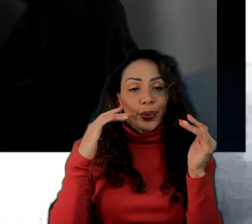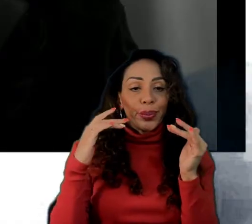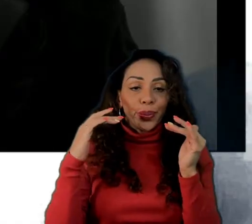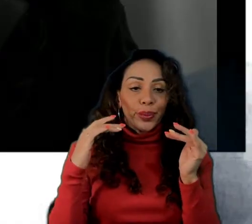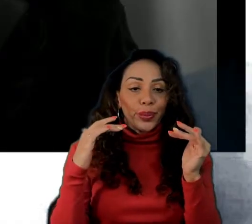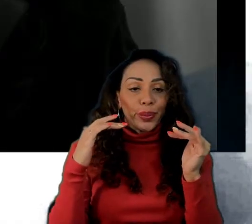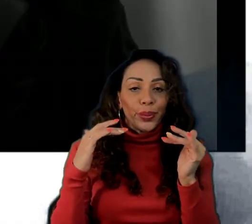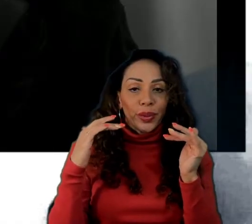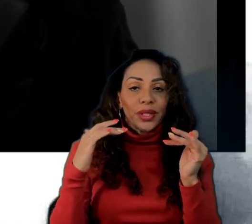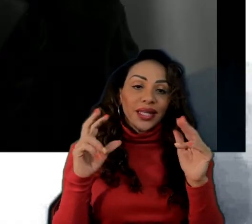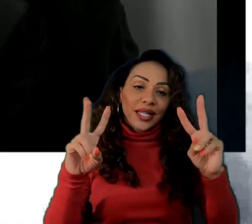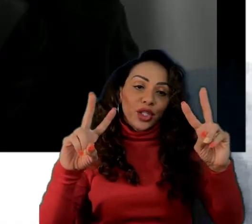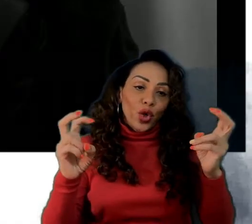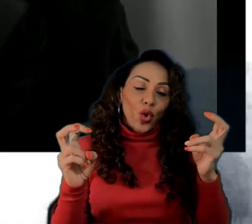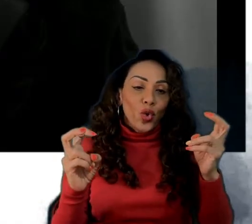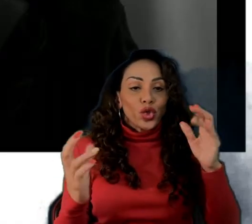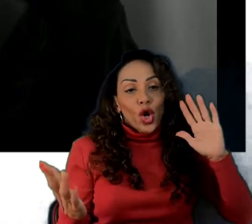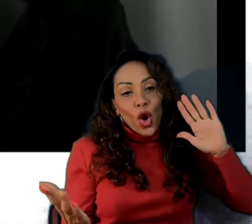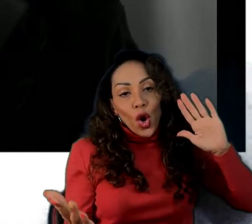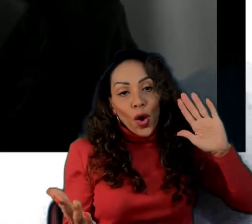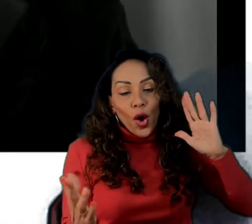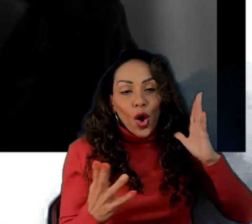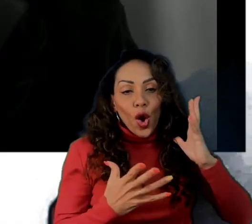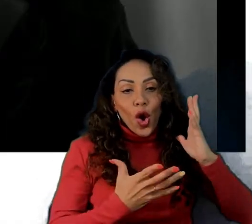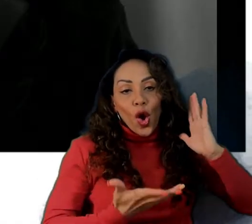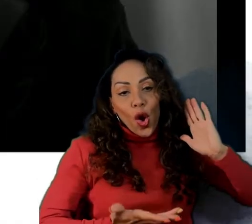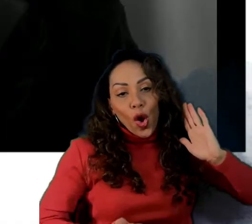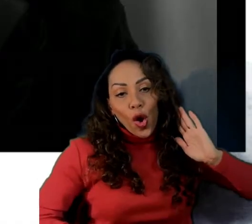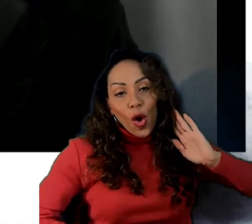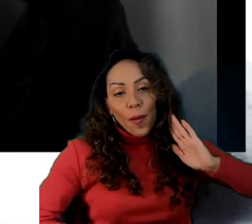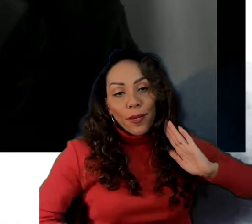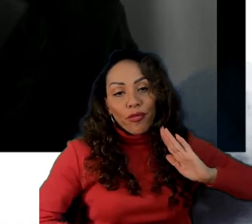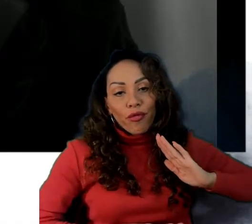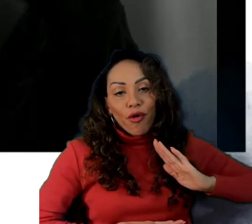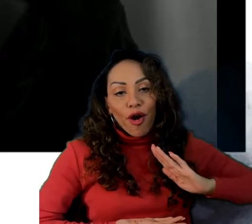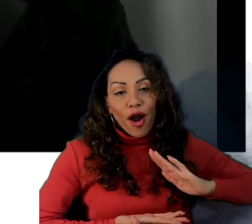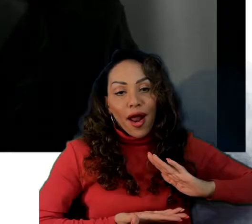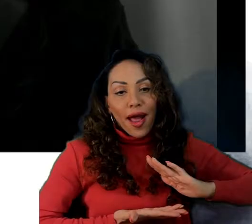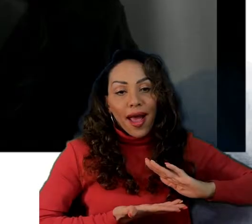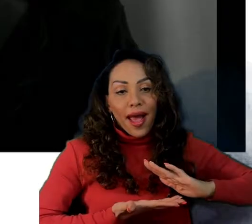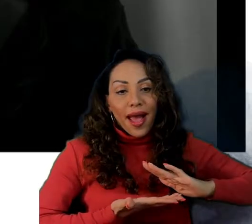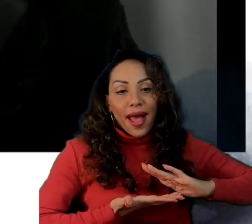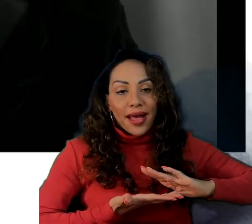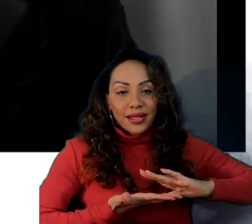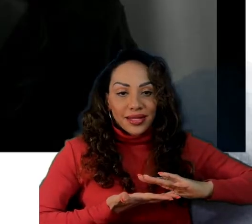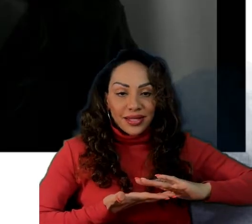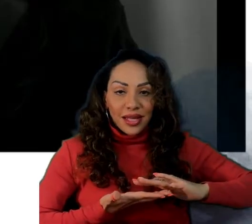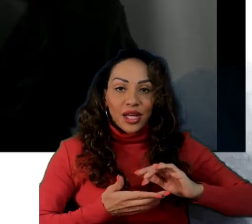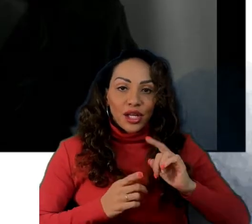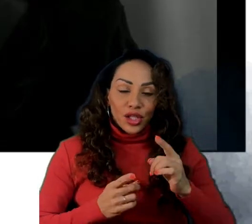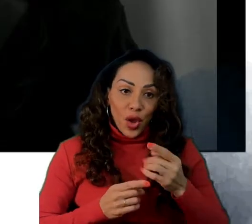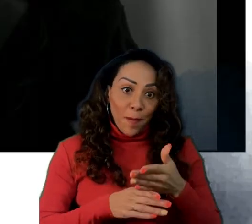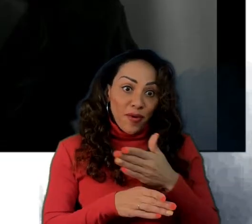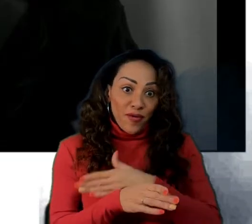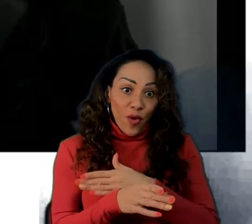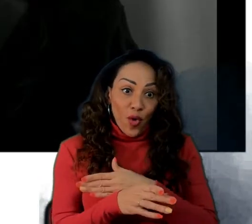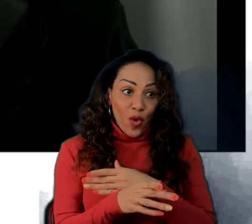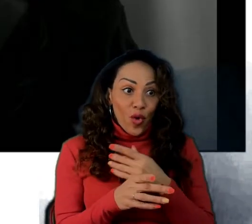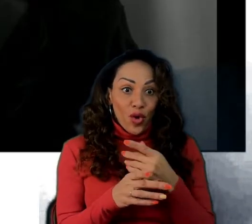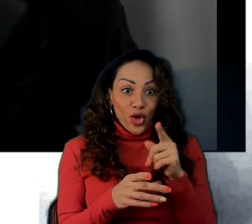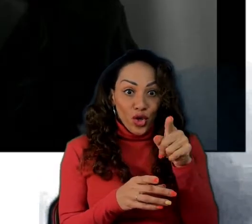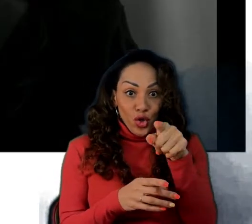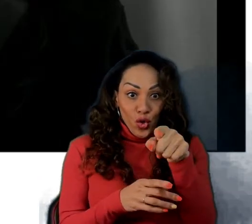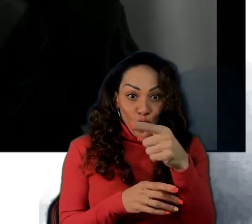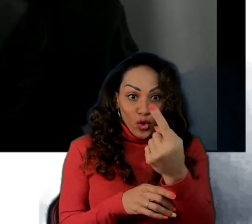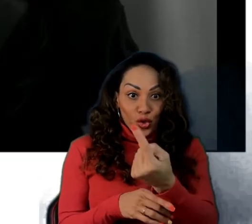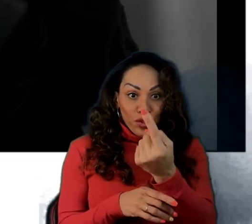meet this algae life form. So before we do that, before we connect with the algae, I'd like you all to connect with each other by slowing down